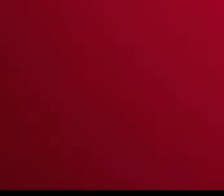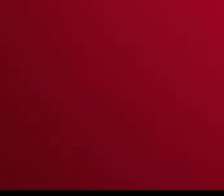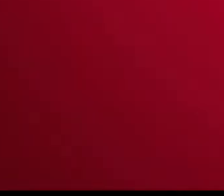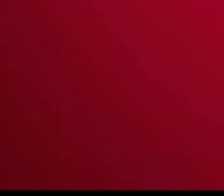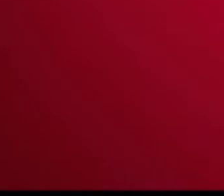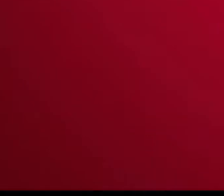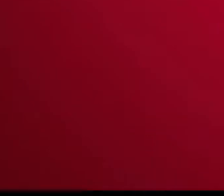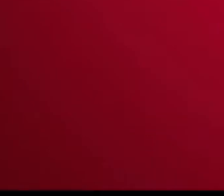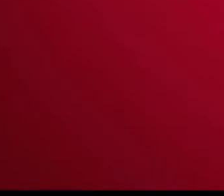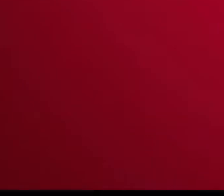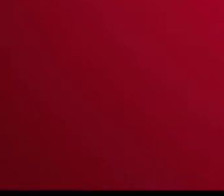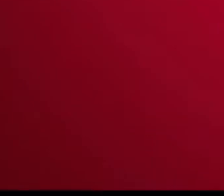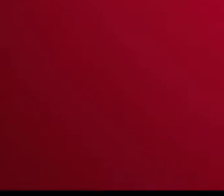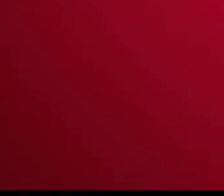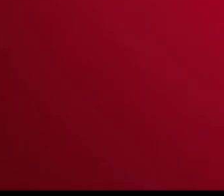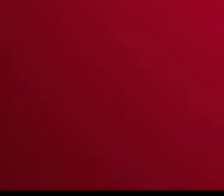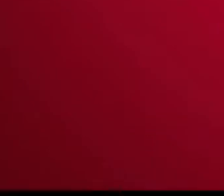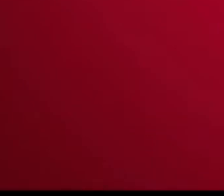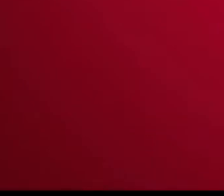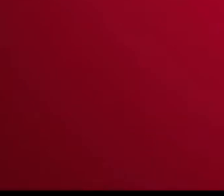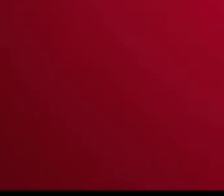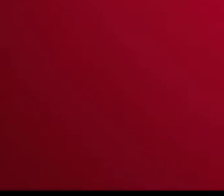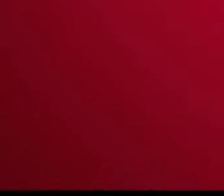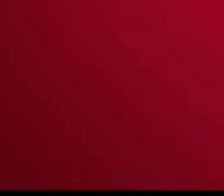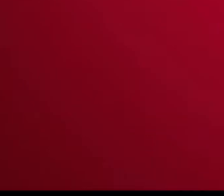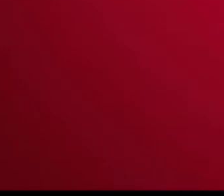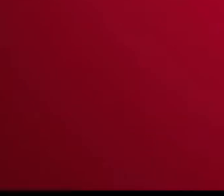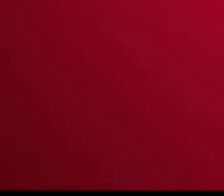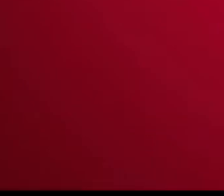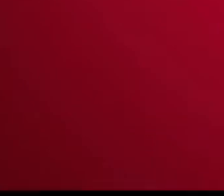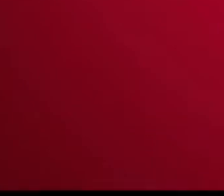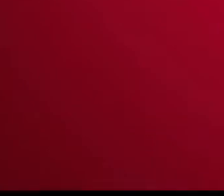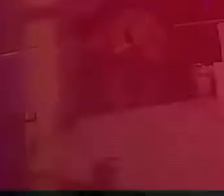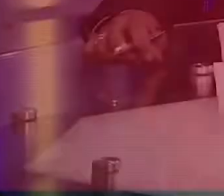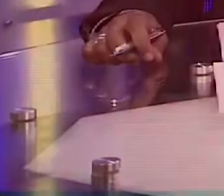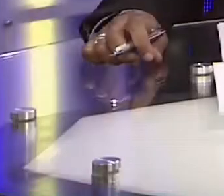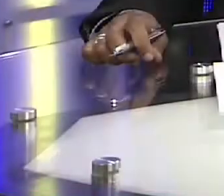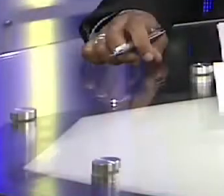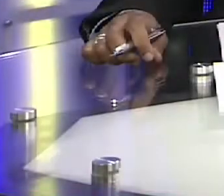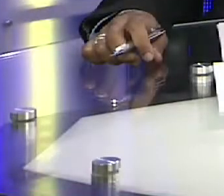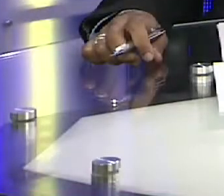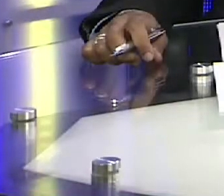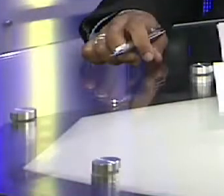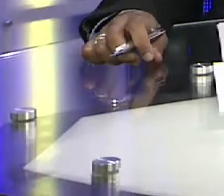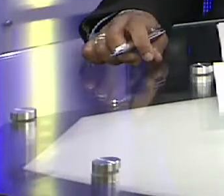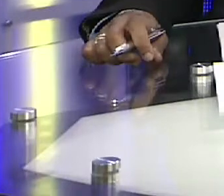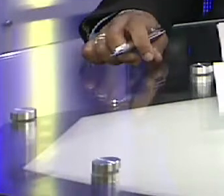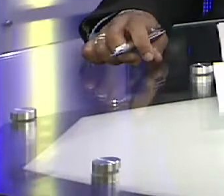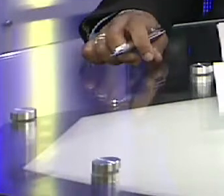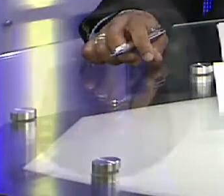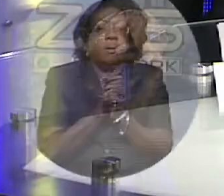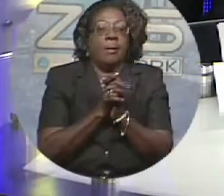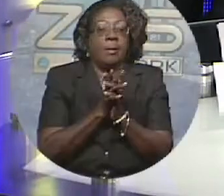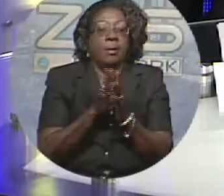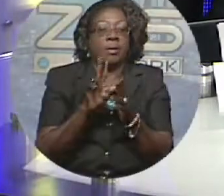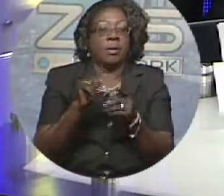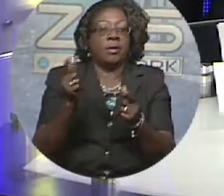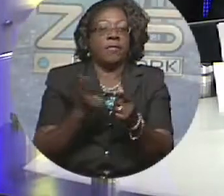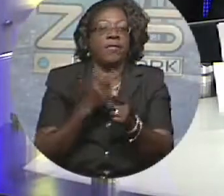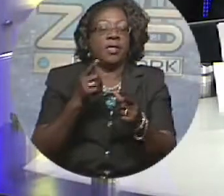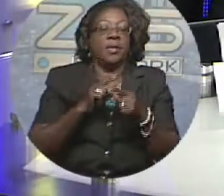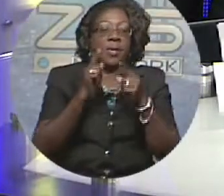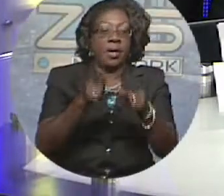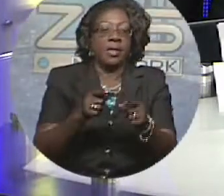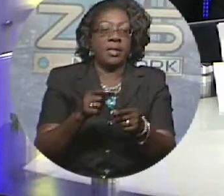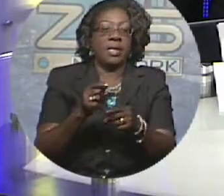portion of the news brought to you by McDonald's. McDonald's, I'm loving it. 20-year-old Shervin Munnings made his first appearance